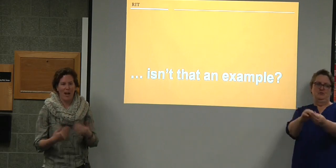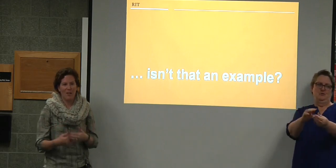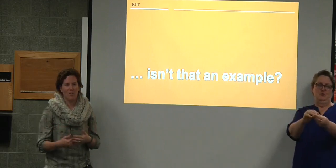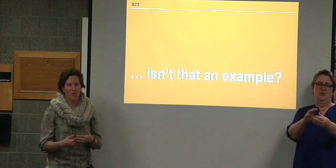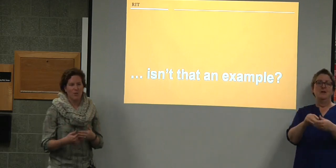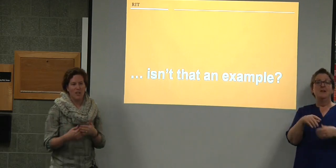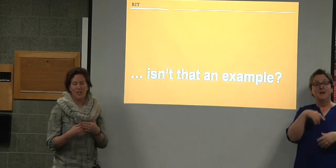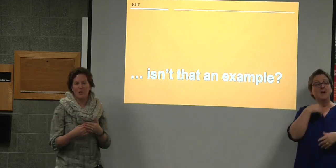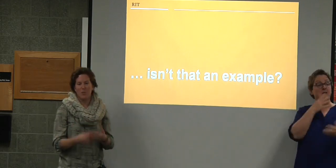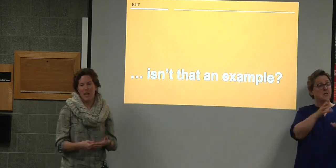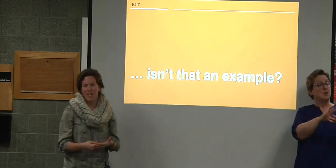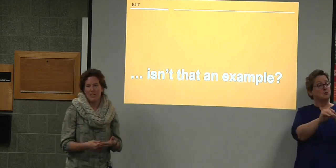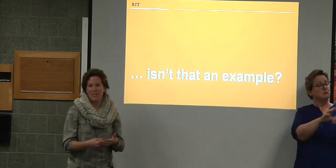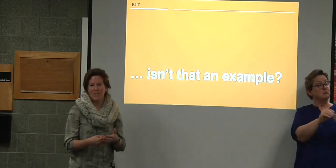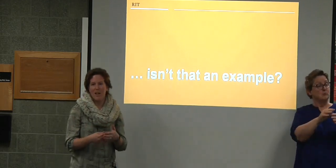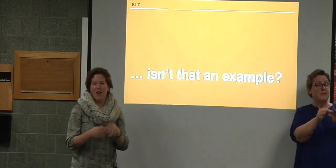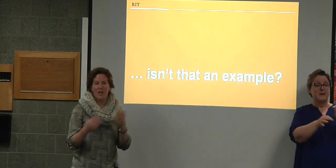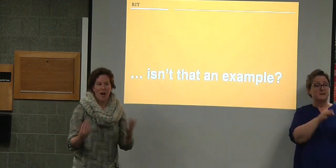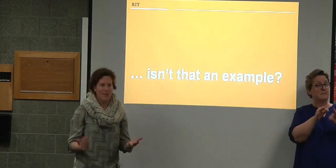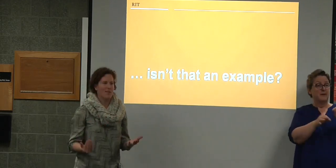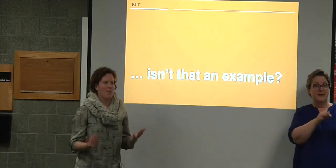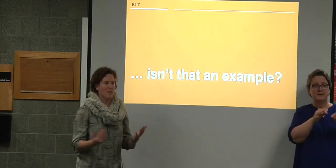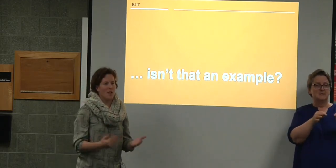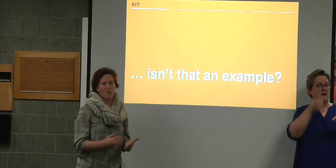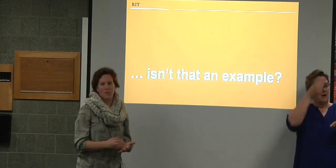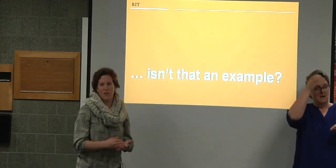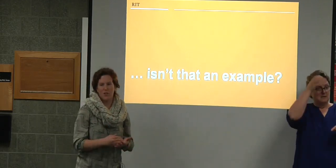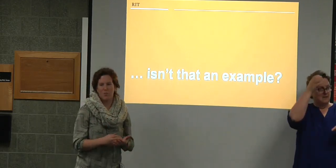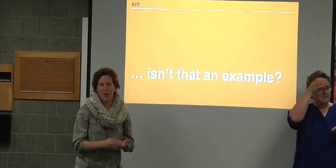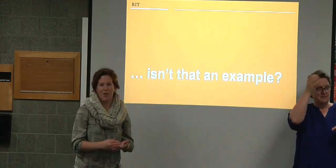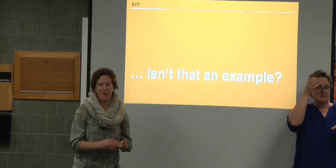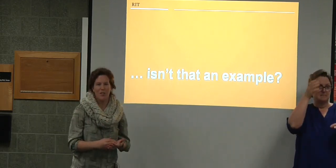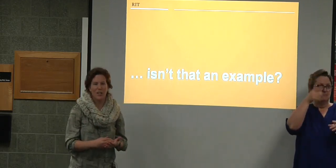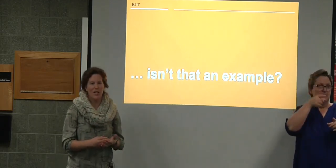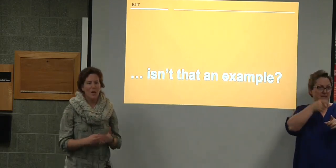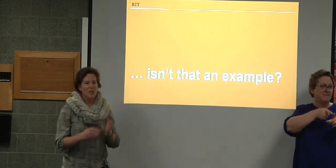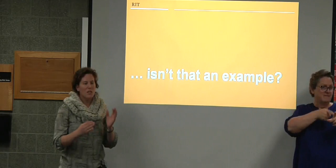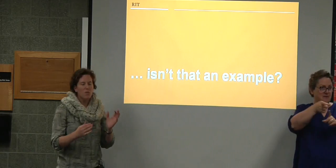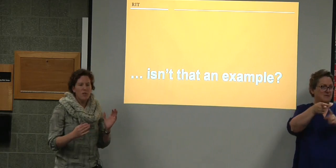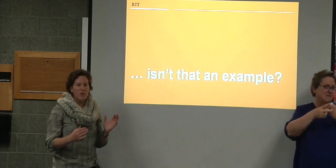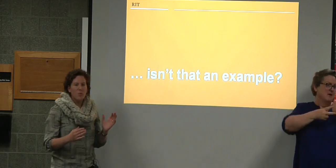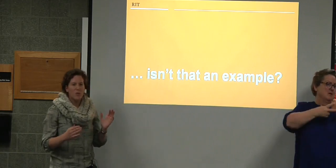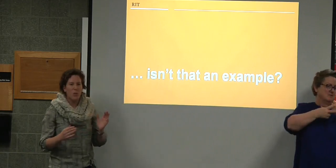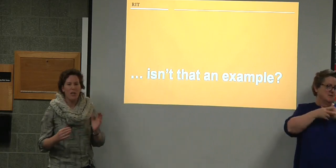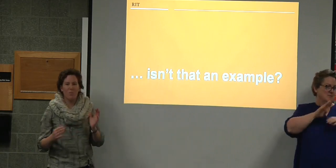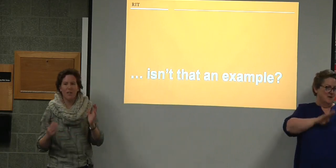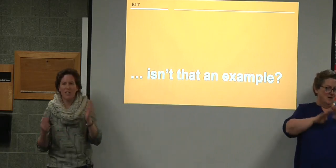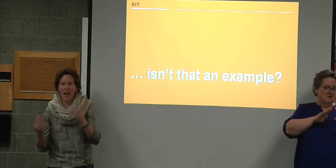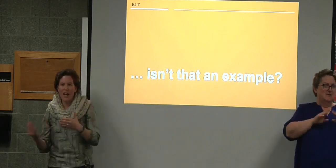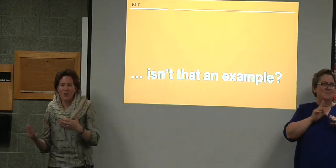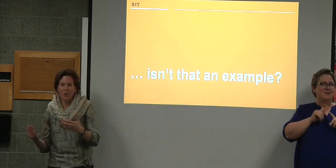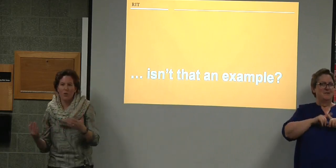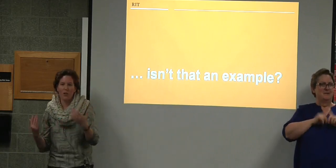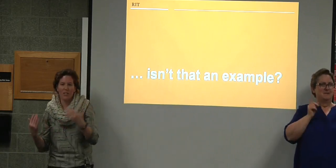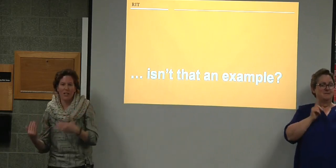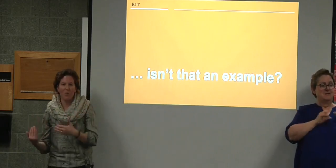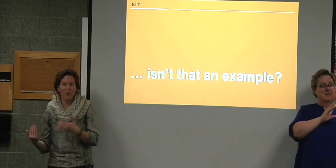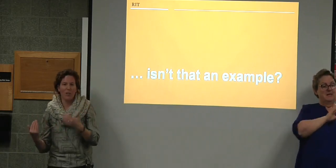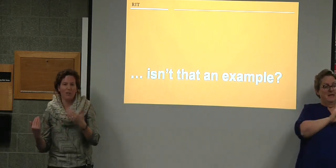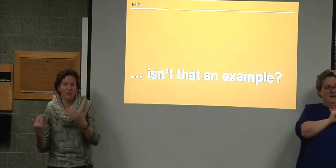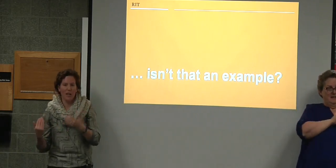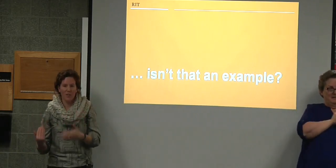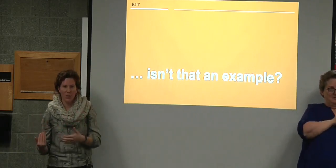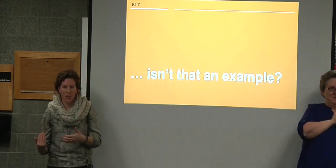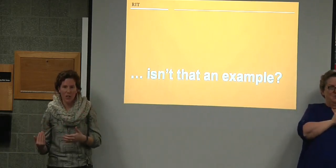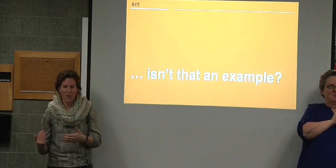an anecdote that explains a concept in conservation biology. The difference though between it being an anecdote or an example